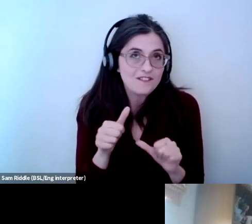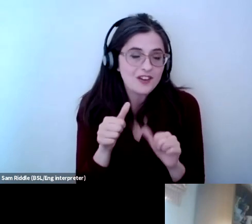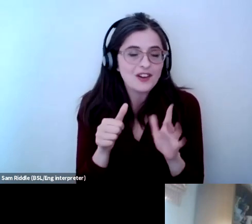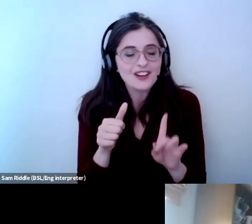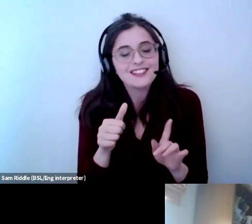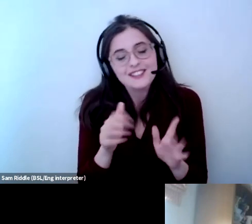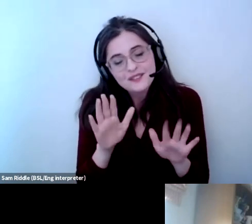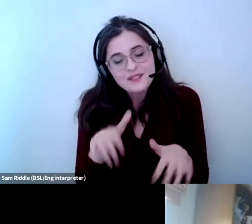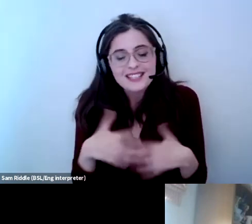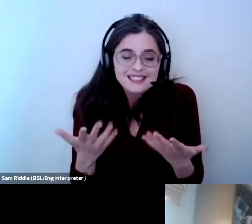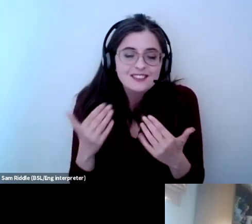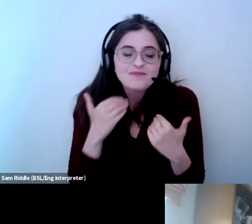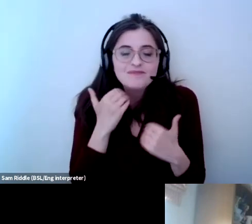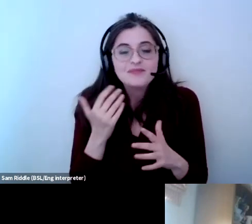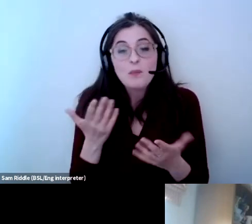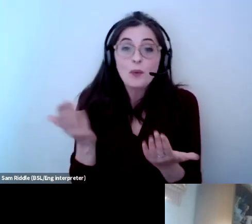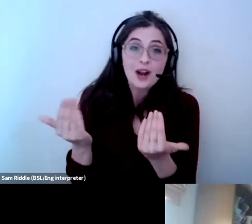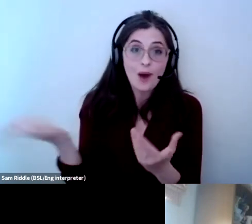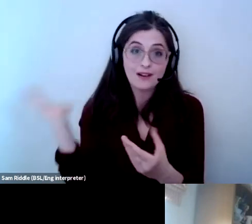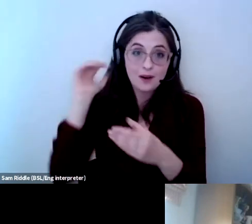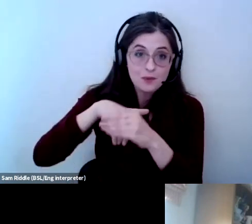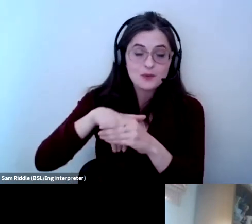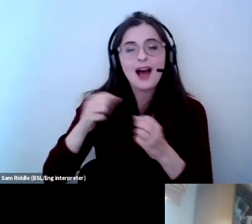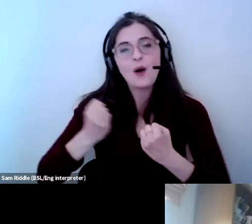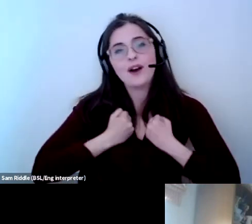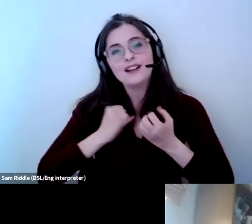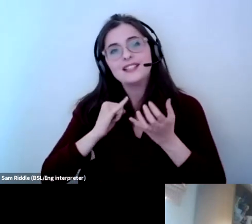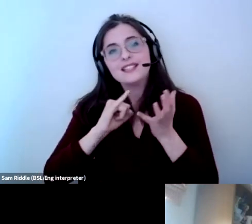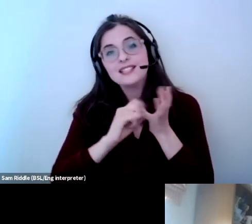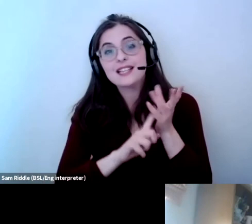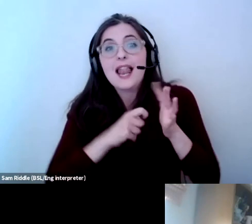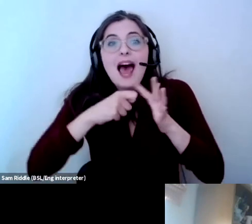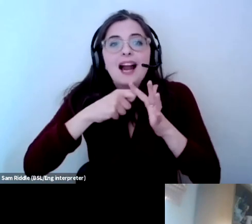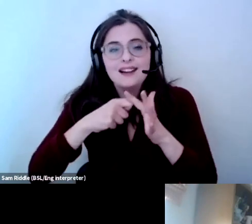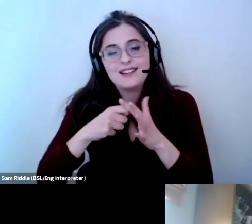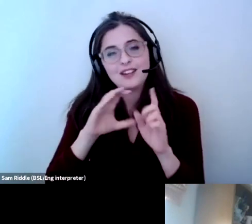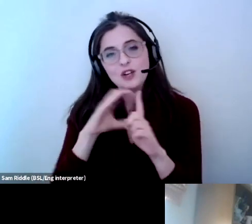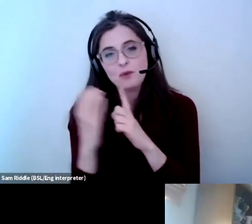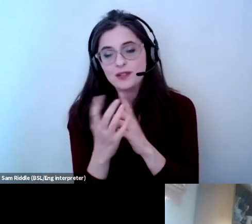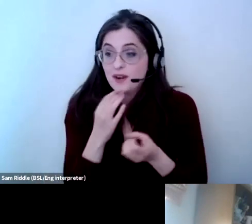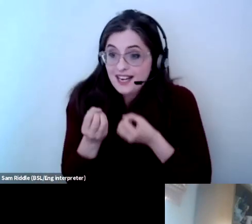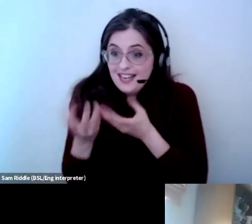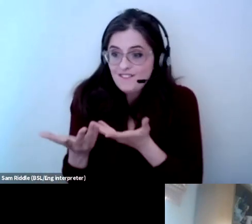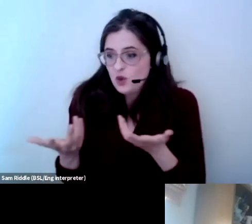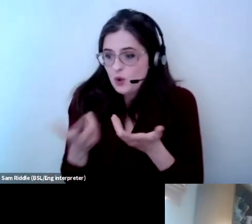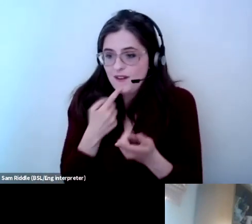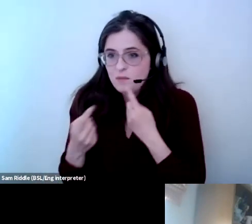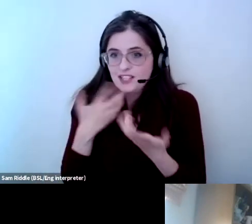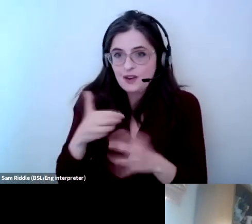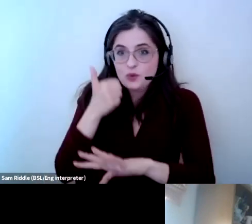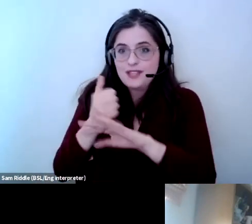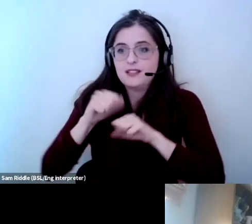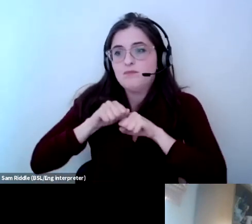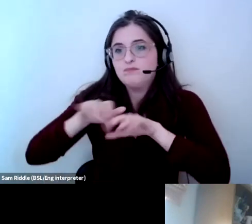do so. So we can welcome you into our Slack community and give you all the information about how to get started launching